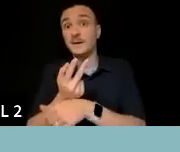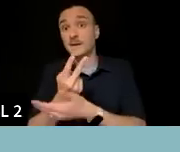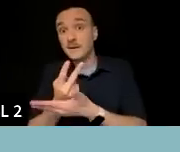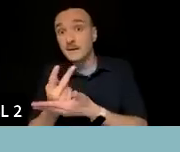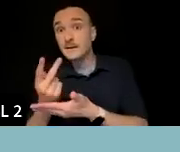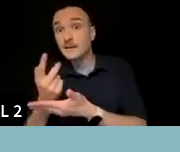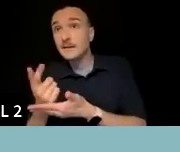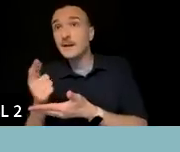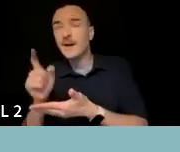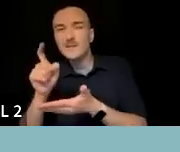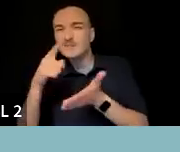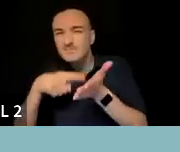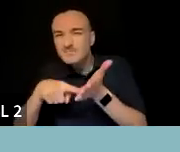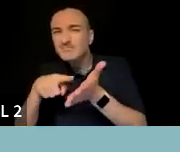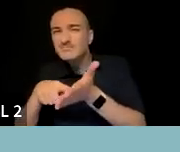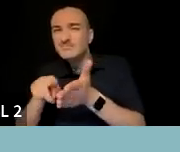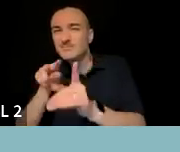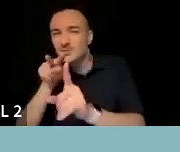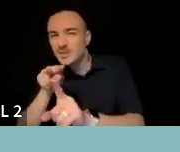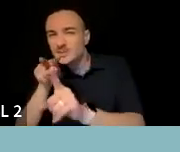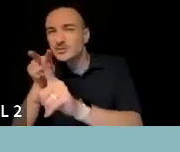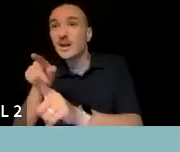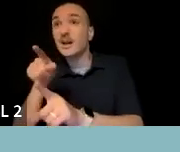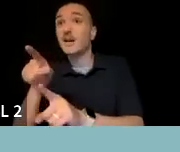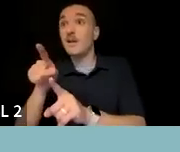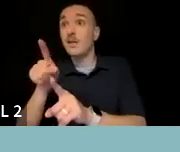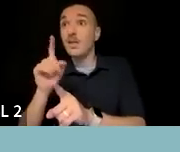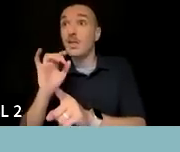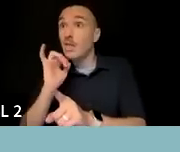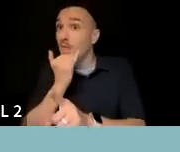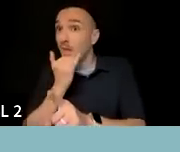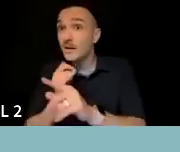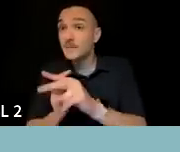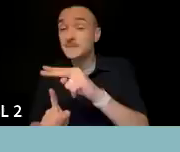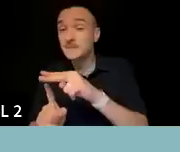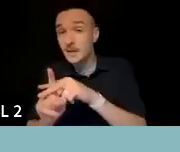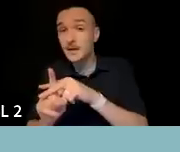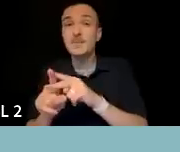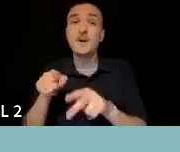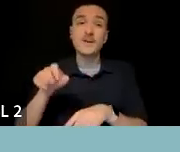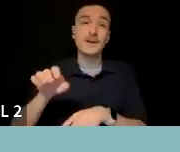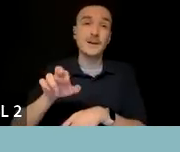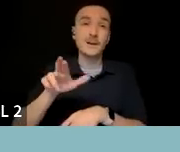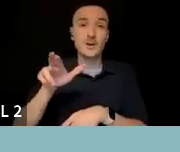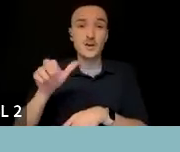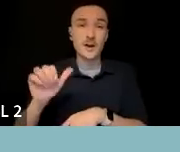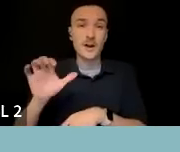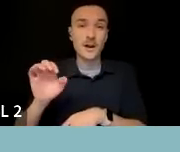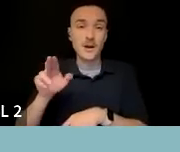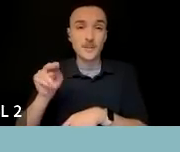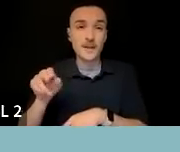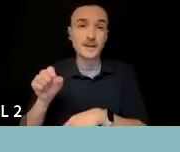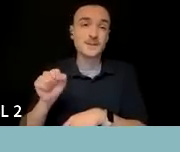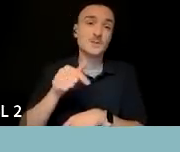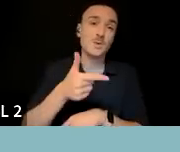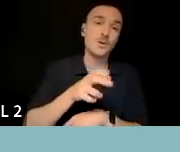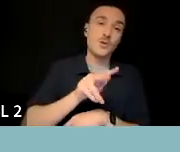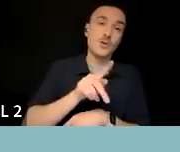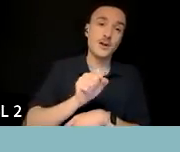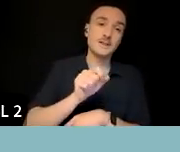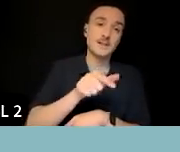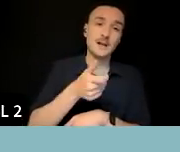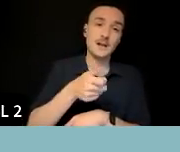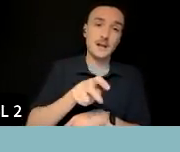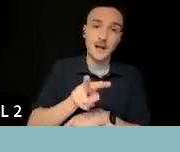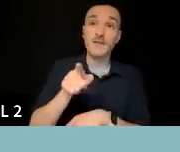status. If errors are identified at grants.gov or ERA Commons, your application will not complete the submission process,